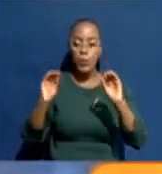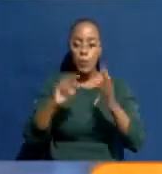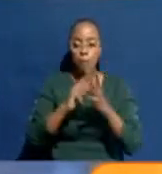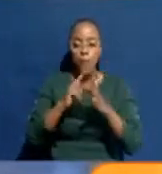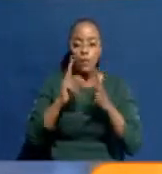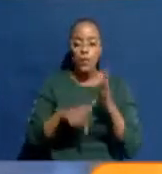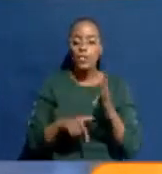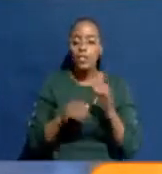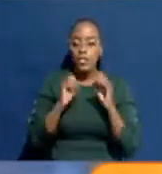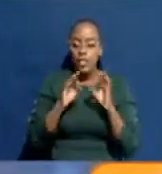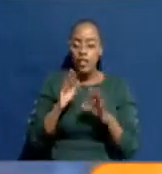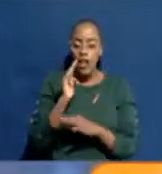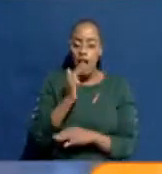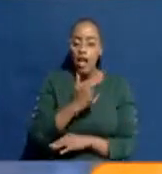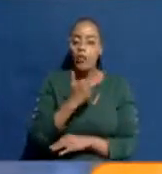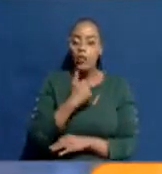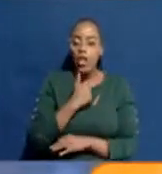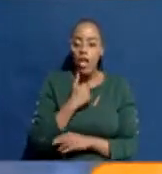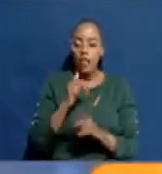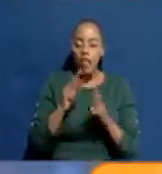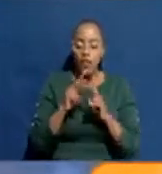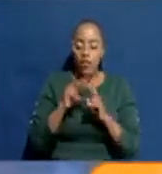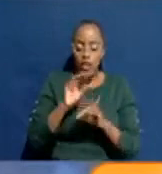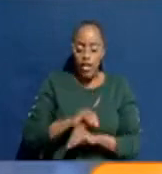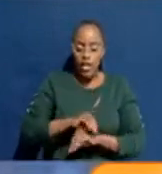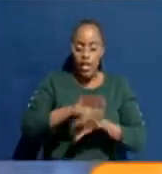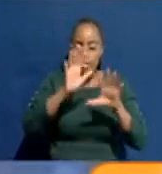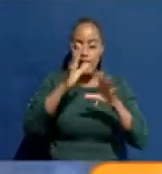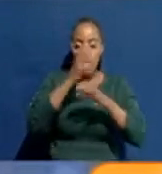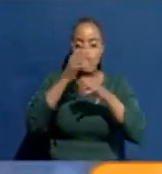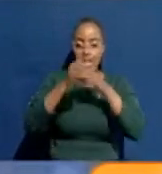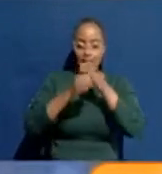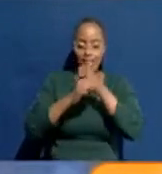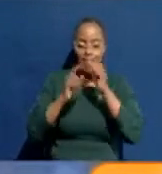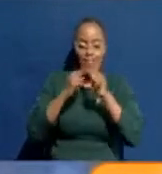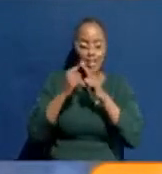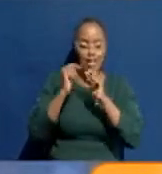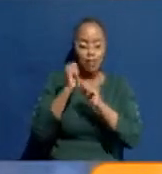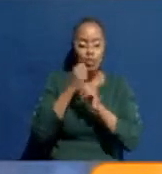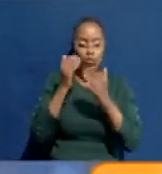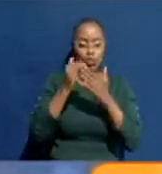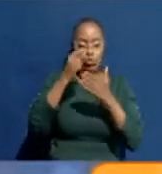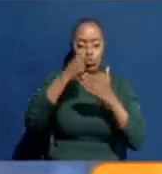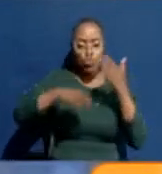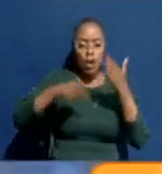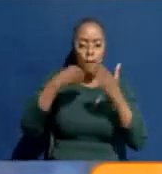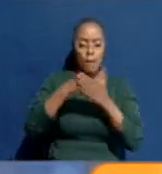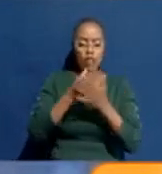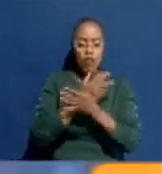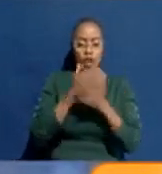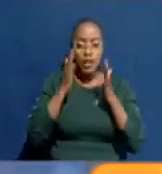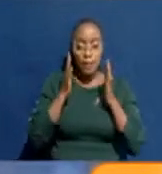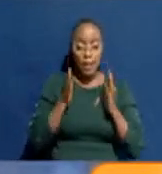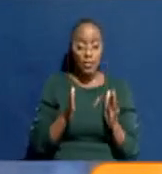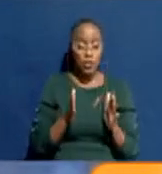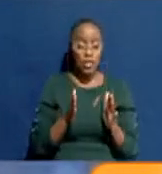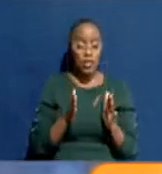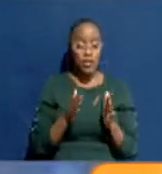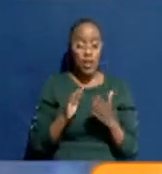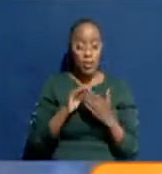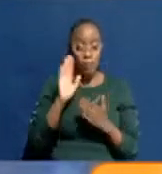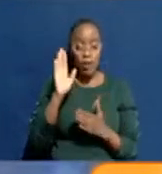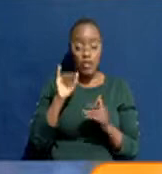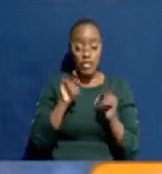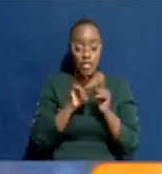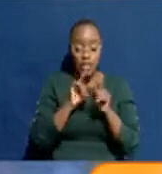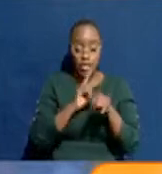So unless we have a very clear structure, you cannot deduct money, you know, from anyone, especially in the